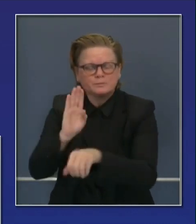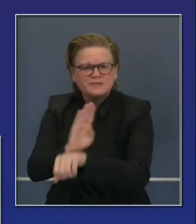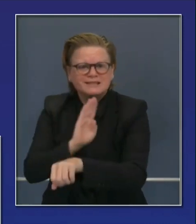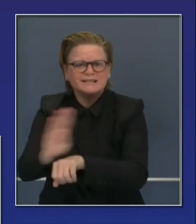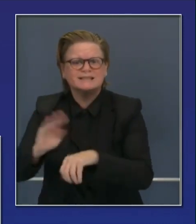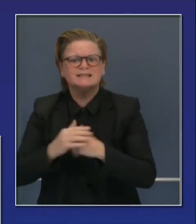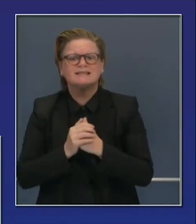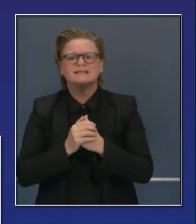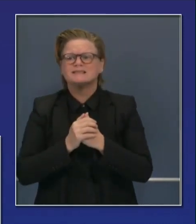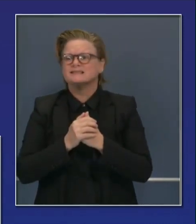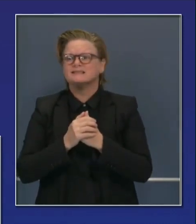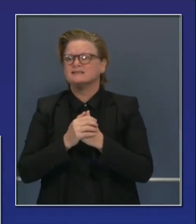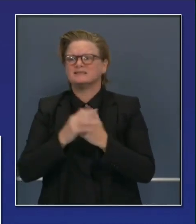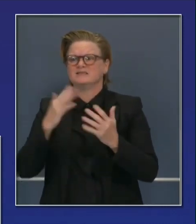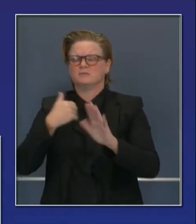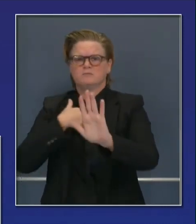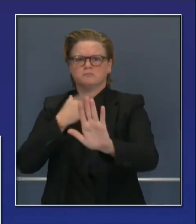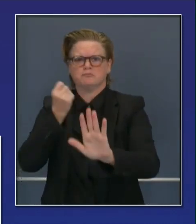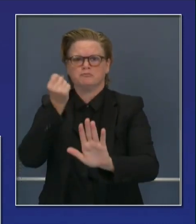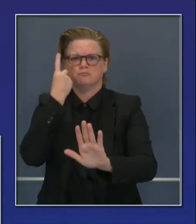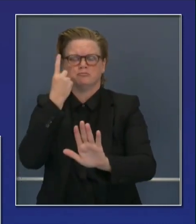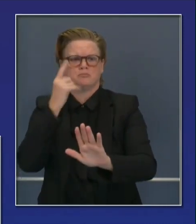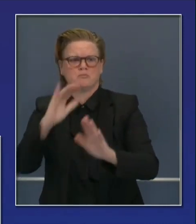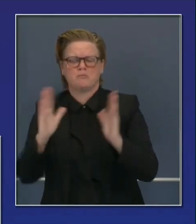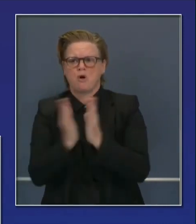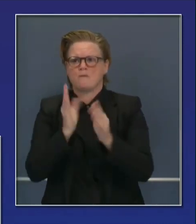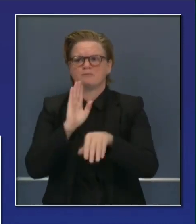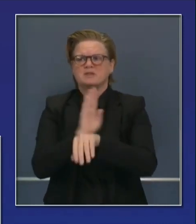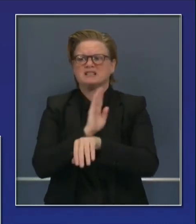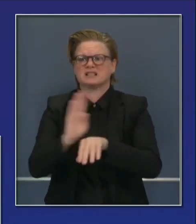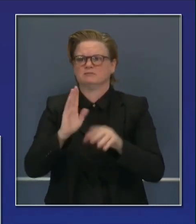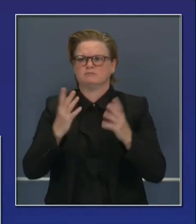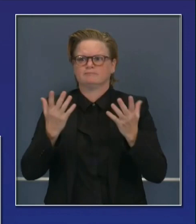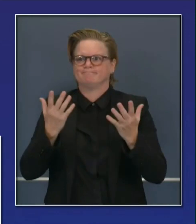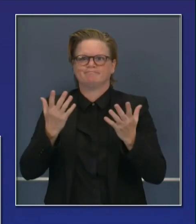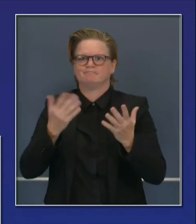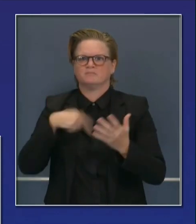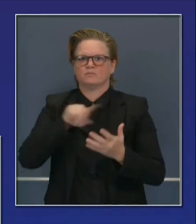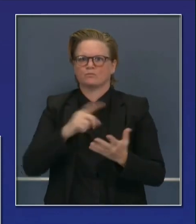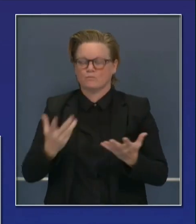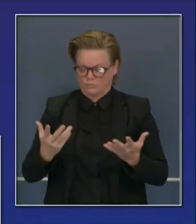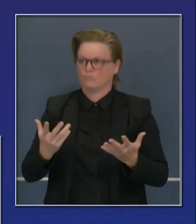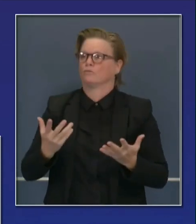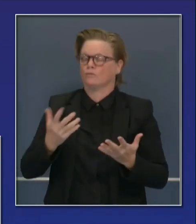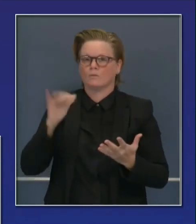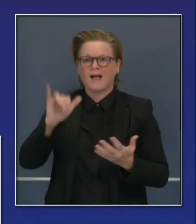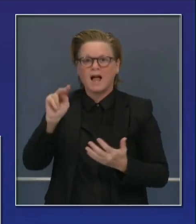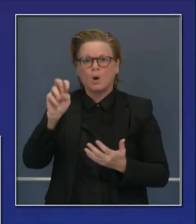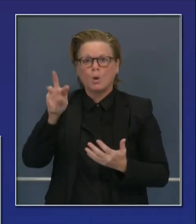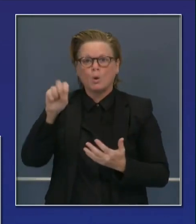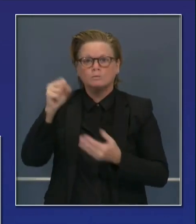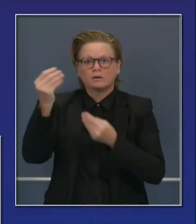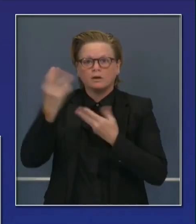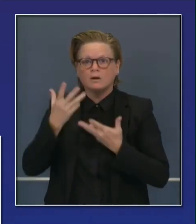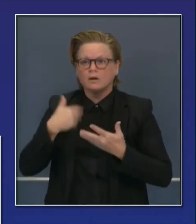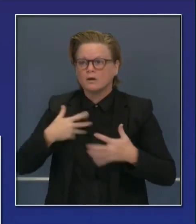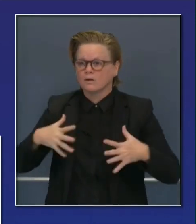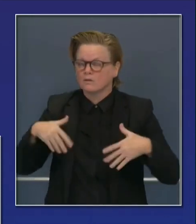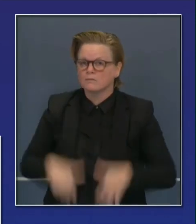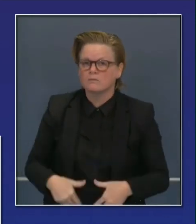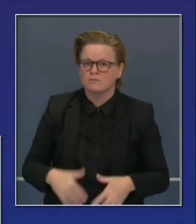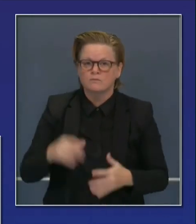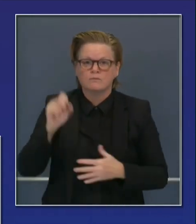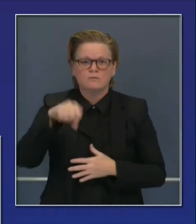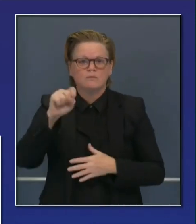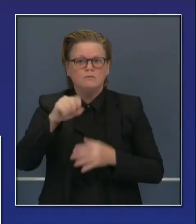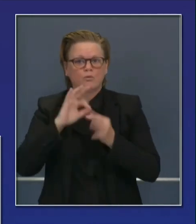news very favorably. And I can deeply understand and appreciate that. and to make sure that workers that also are